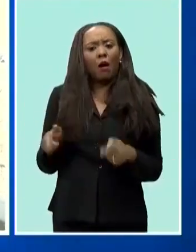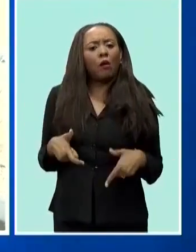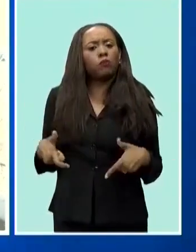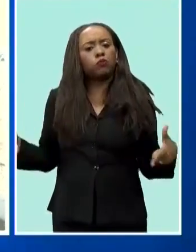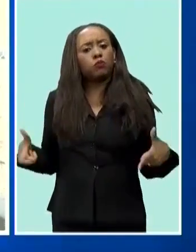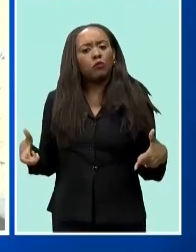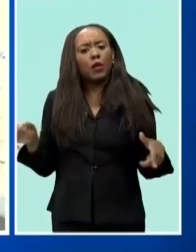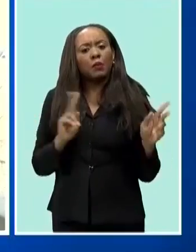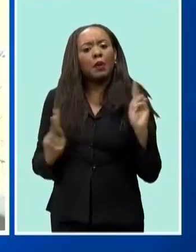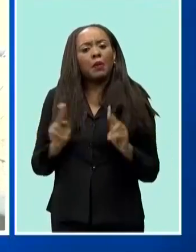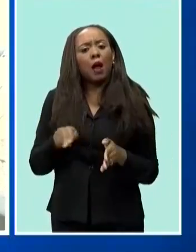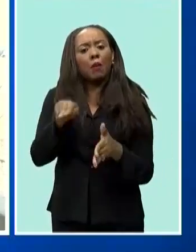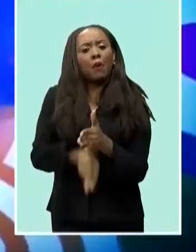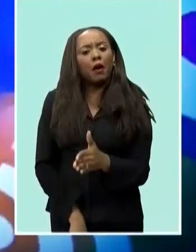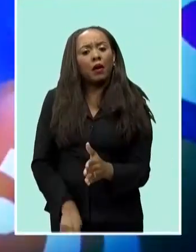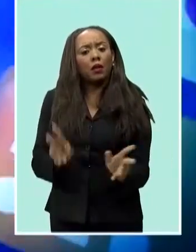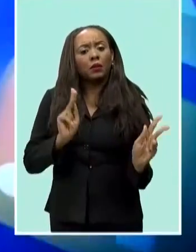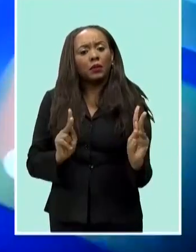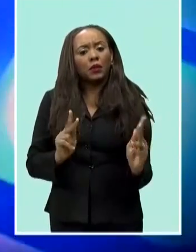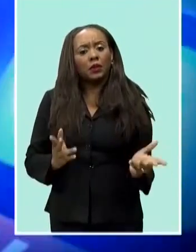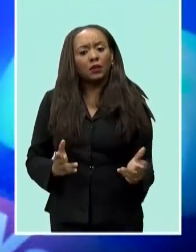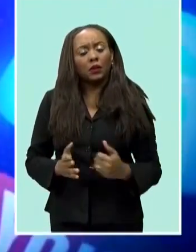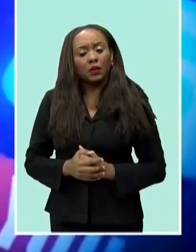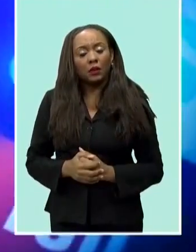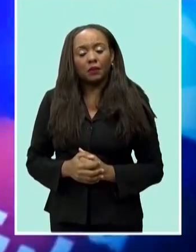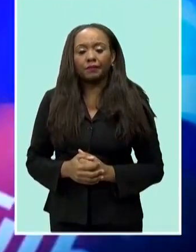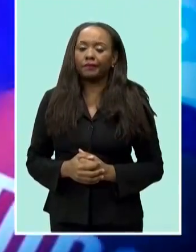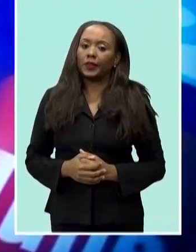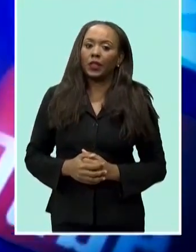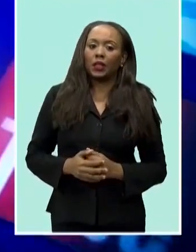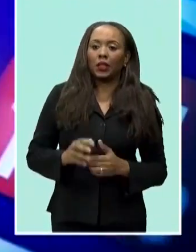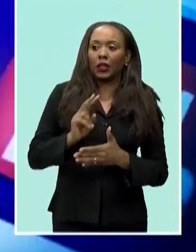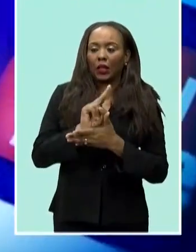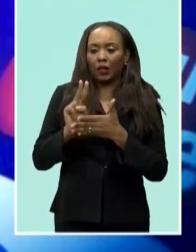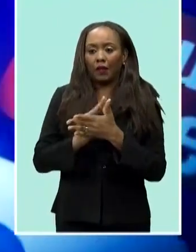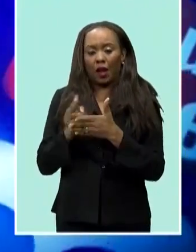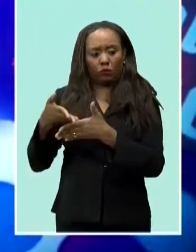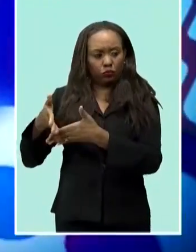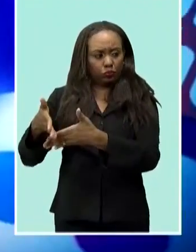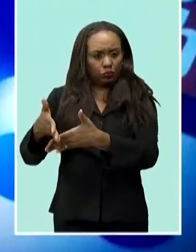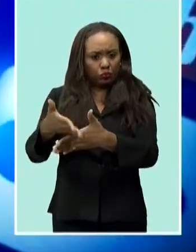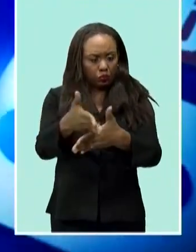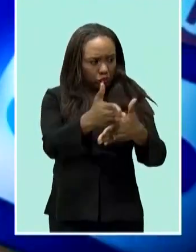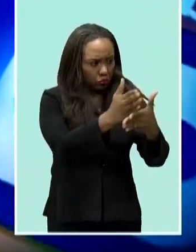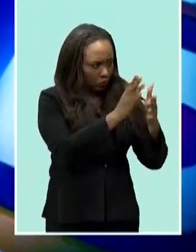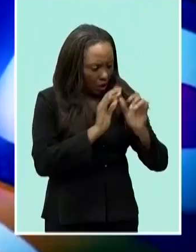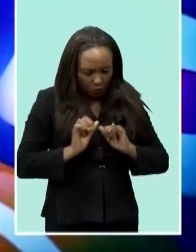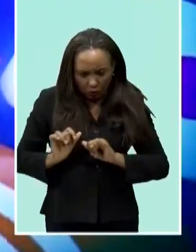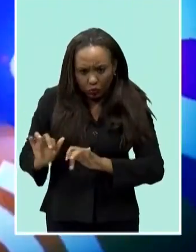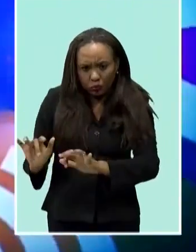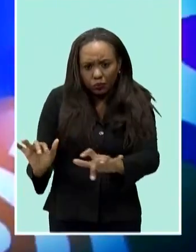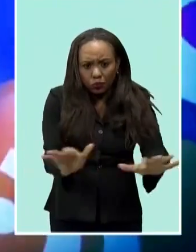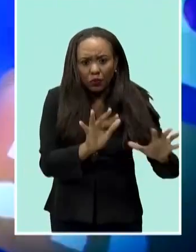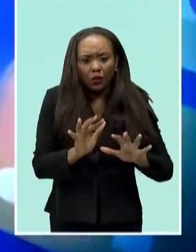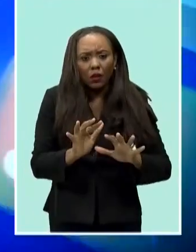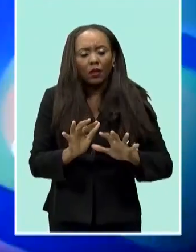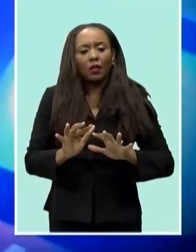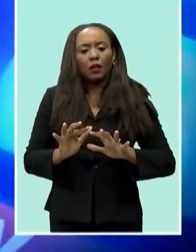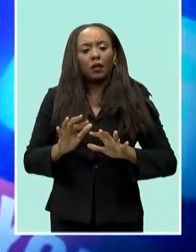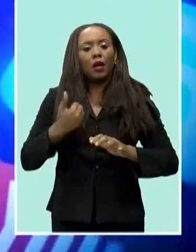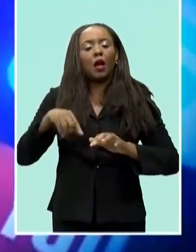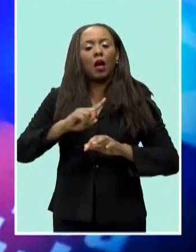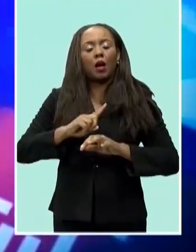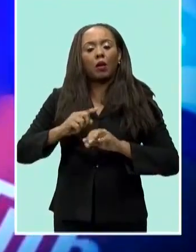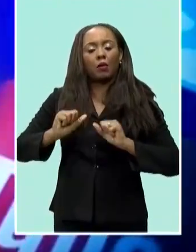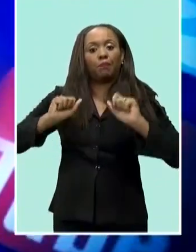the undertakers, though. So that video has been shared thousands of times on since we posted